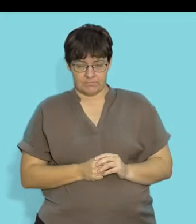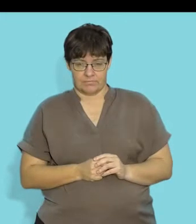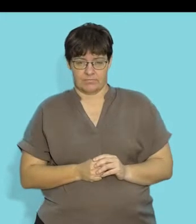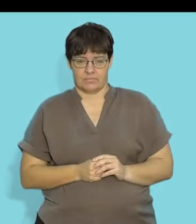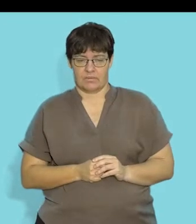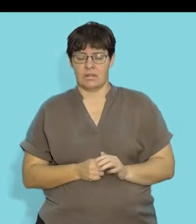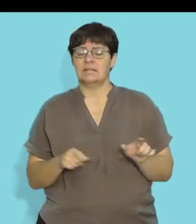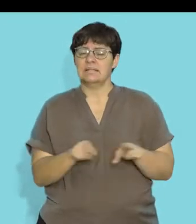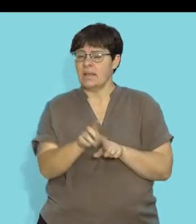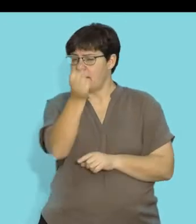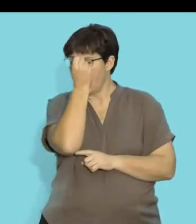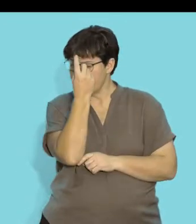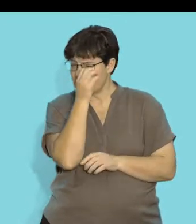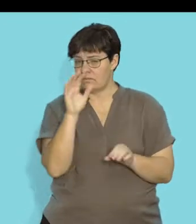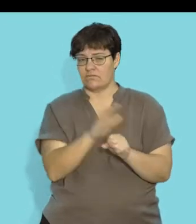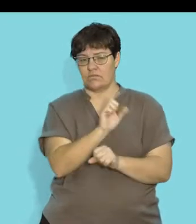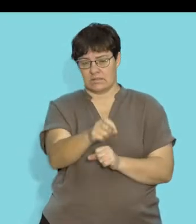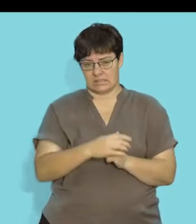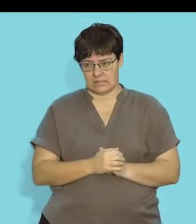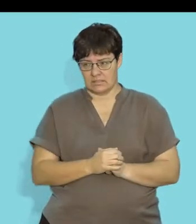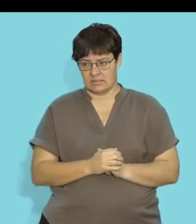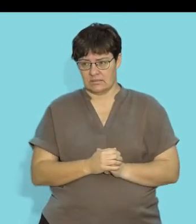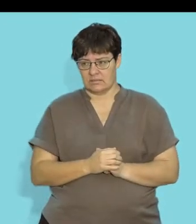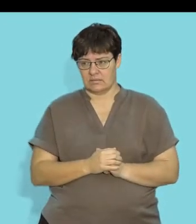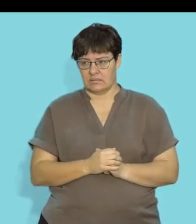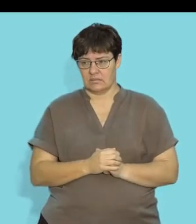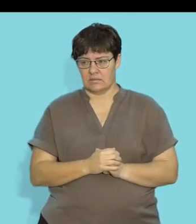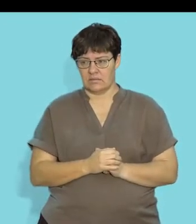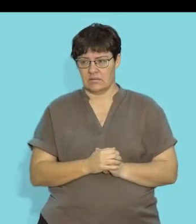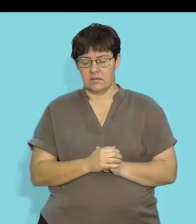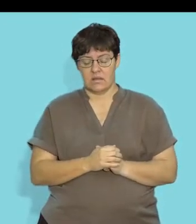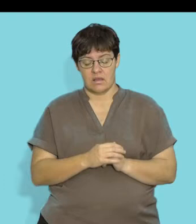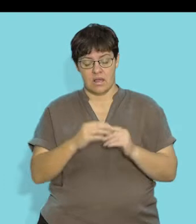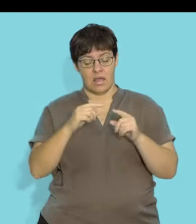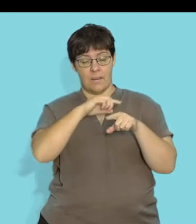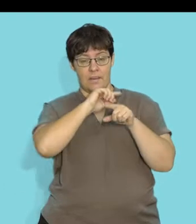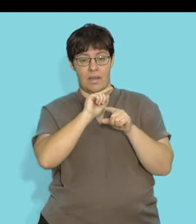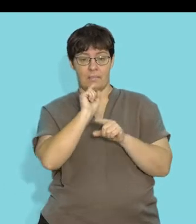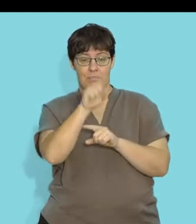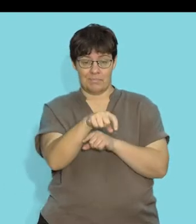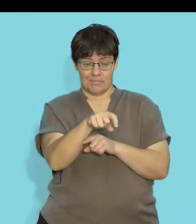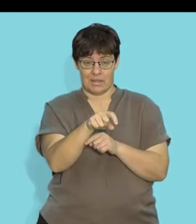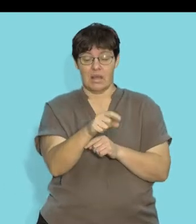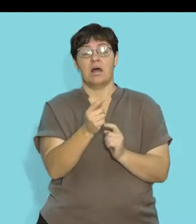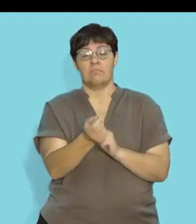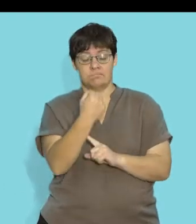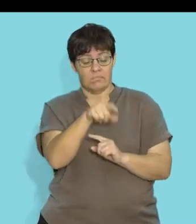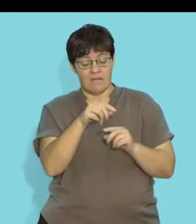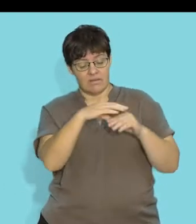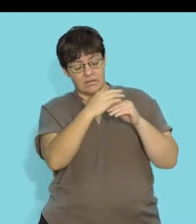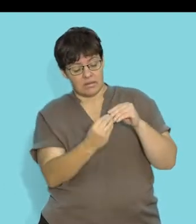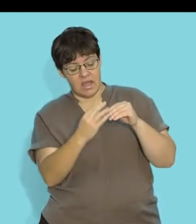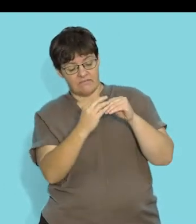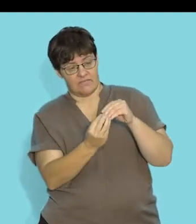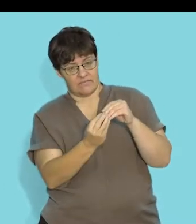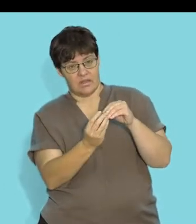It's important that we understand that we have foreskin at the tip of the penis, and that the penis contains erectile